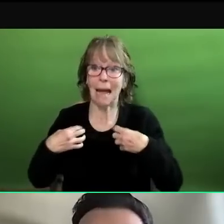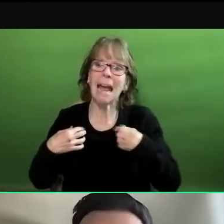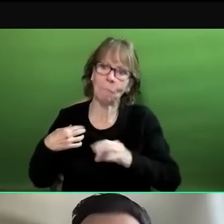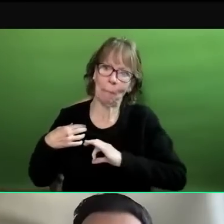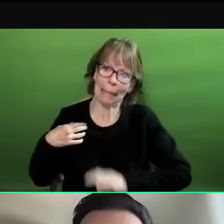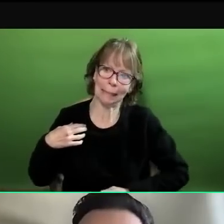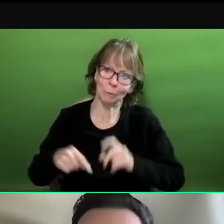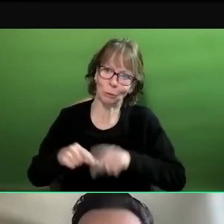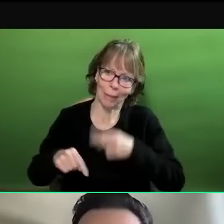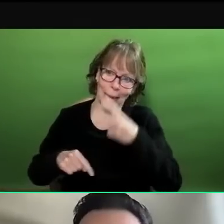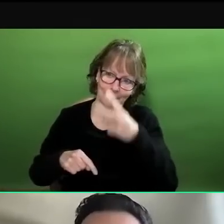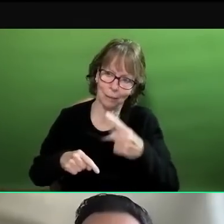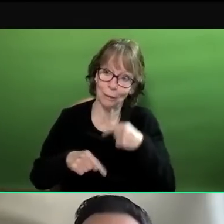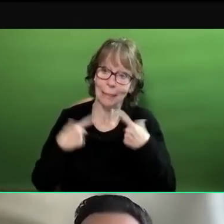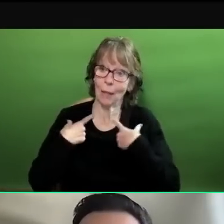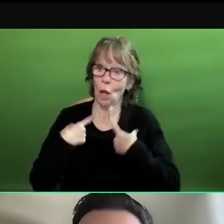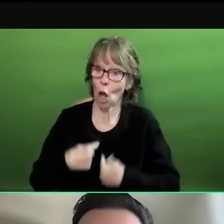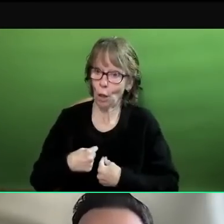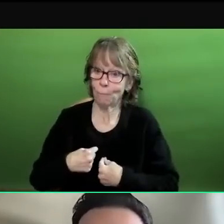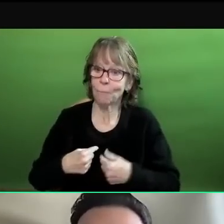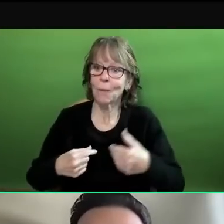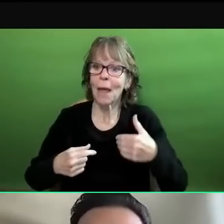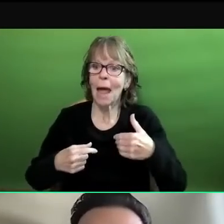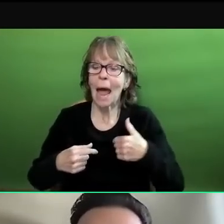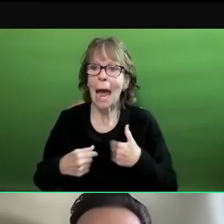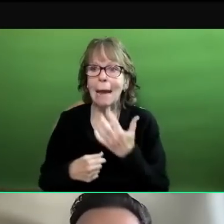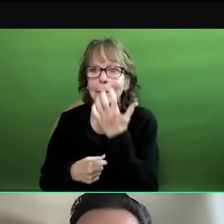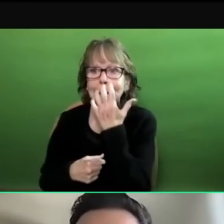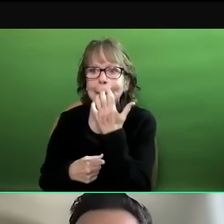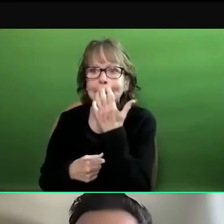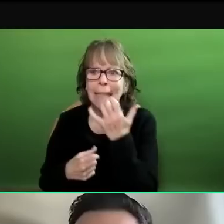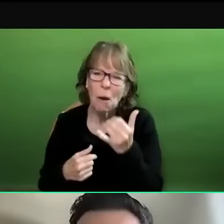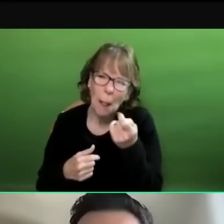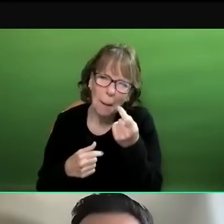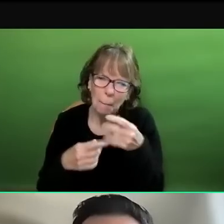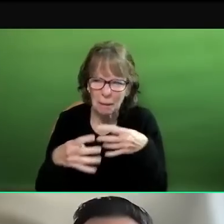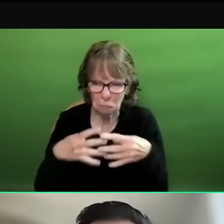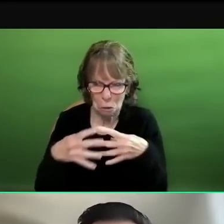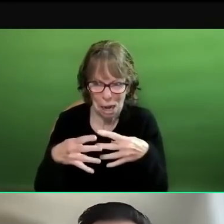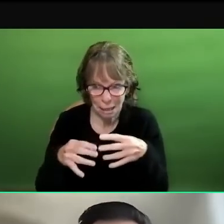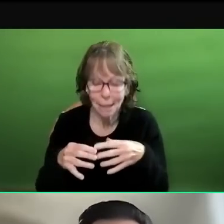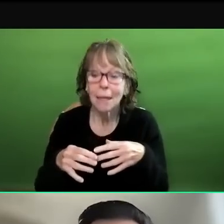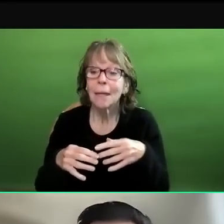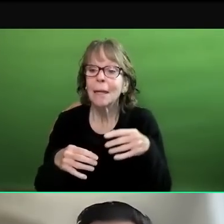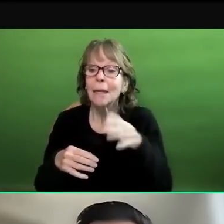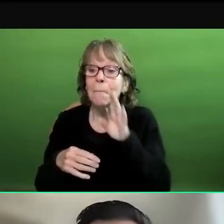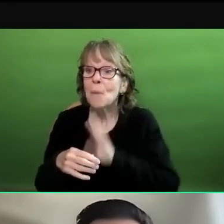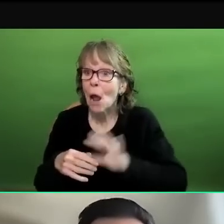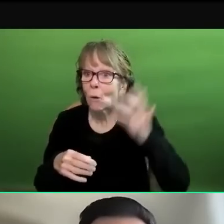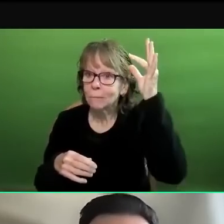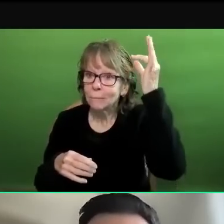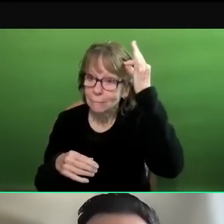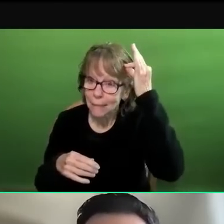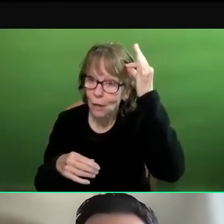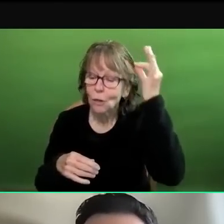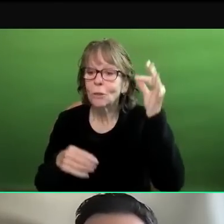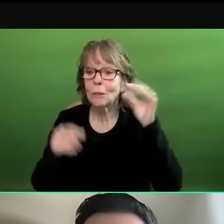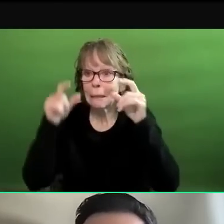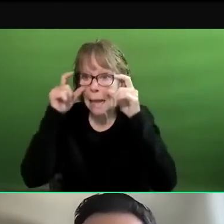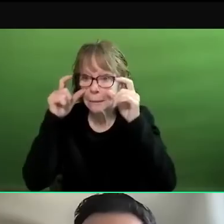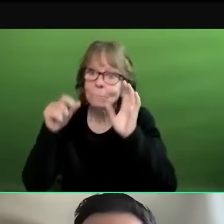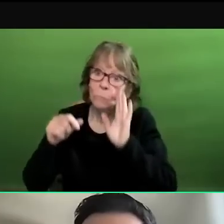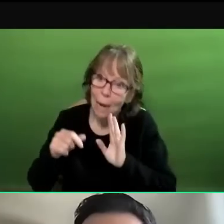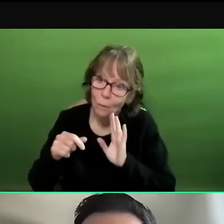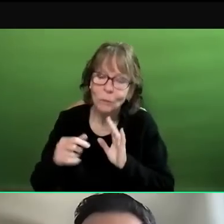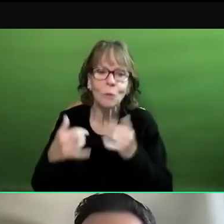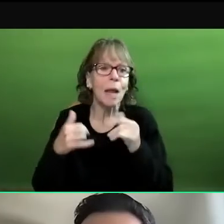a thick mustache, thanks to growing it out for a little bit, with brown glasses and dark brown hair that's styled. So with that, I'm actually